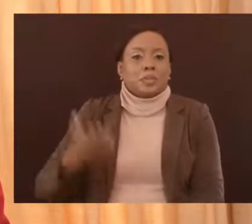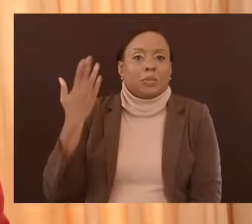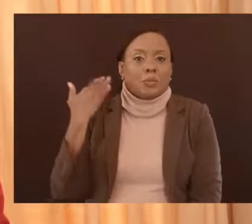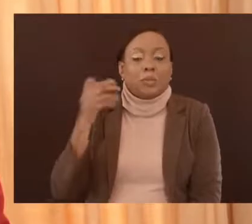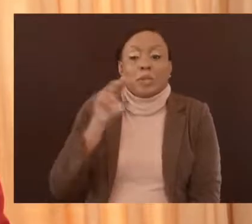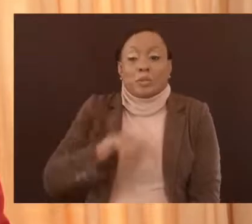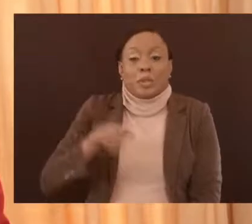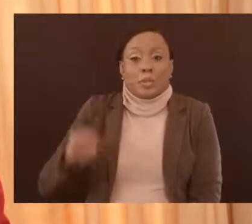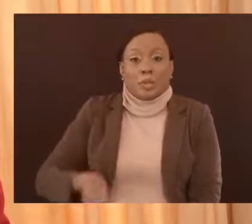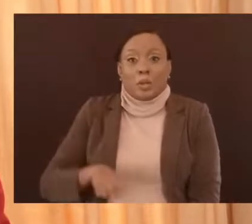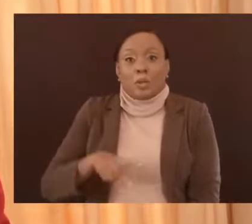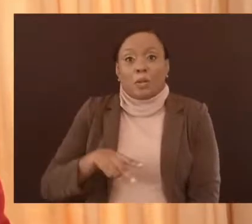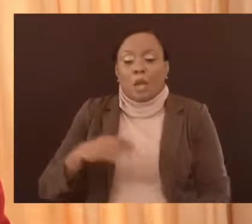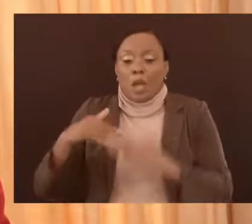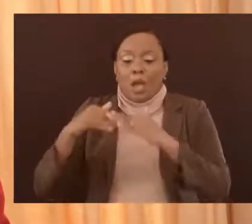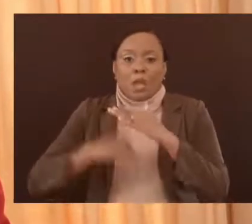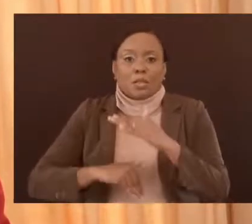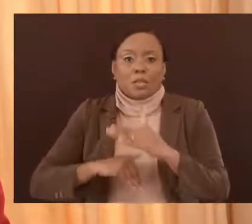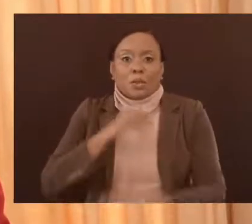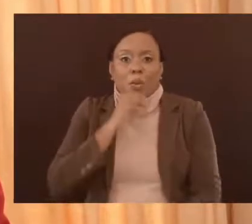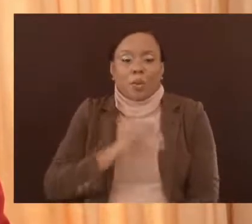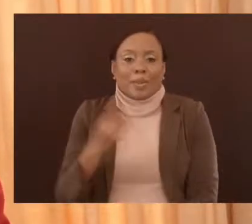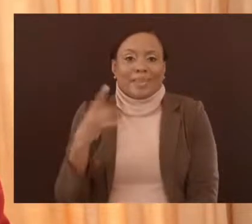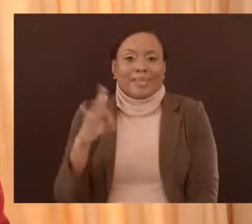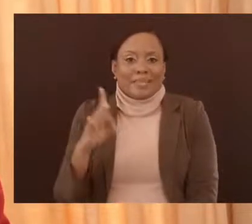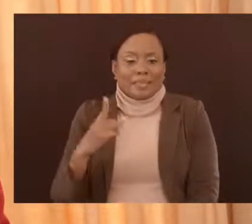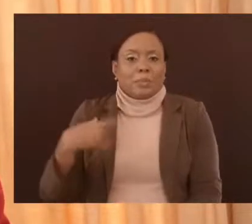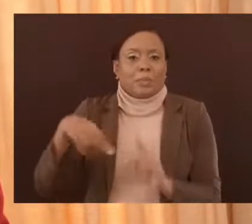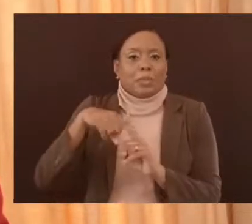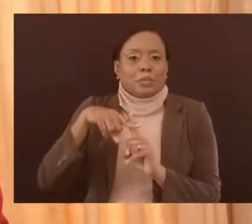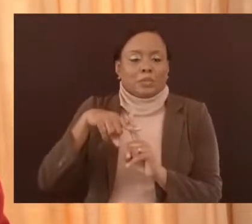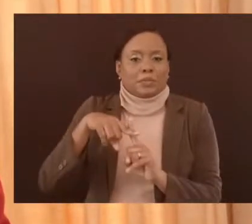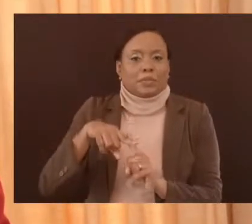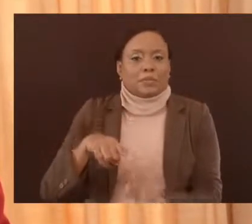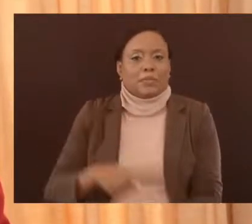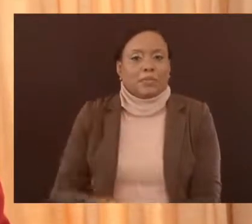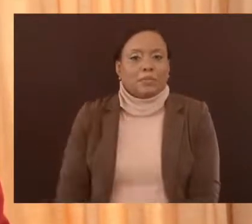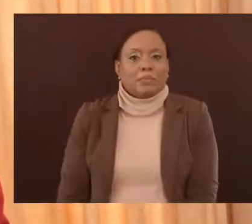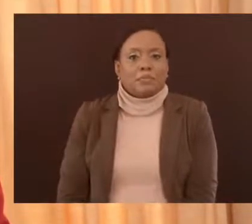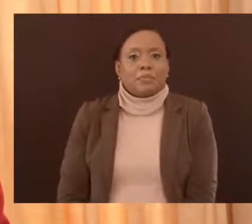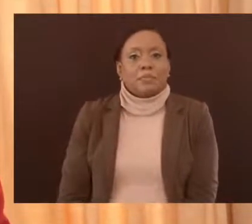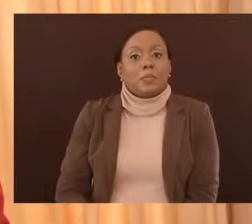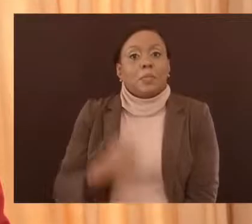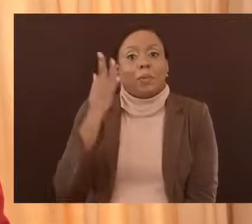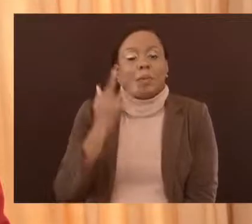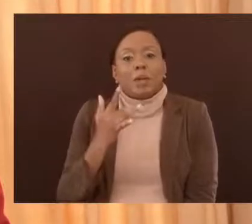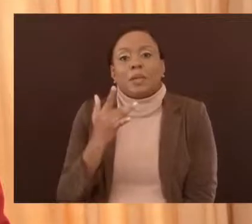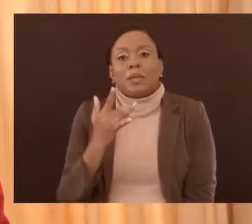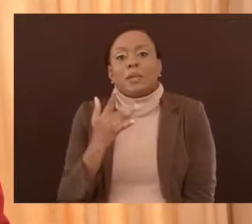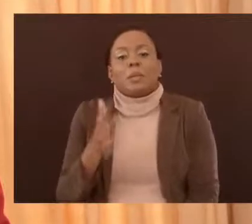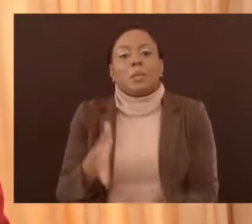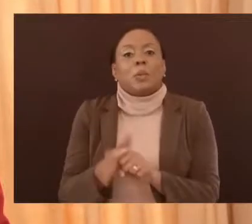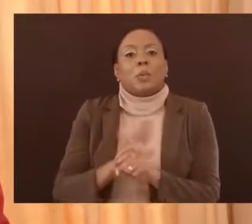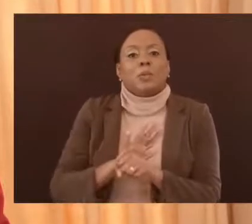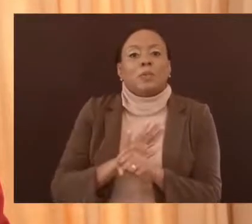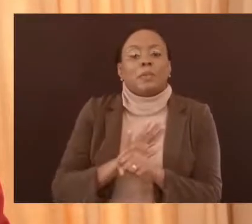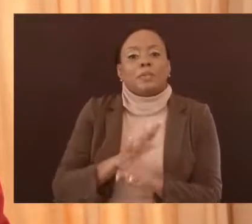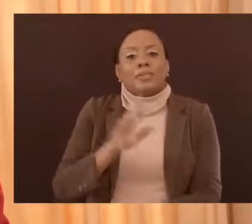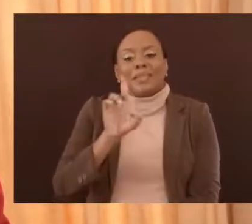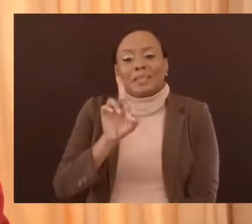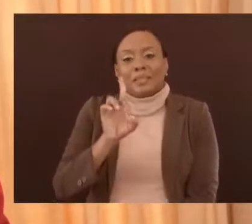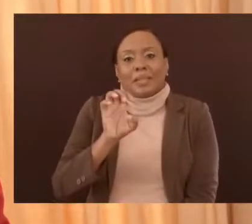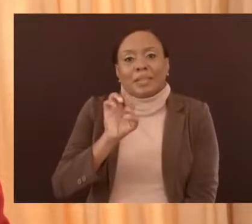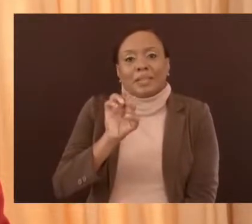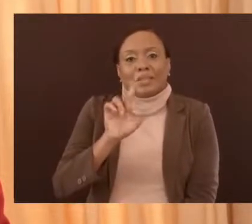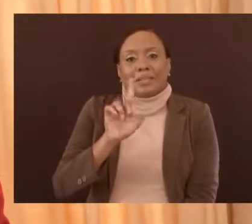of 18 years. It is because of the high transmissibility of the Delta variant that we made a decision